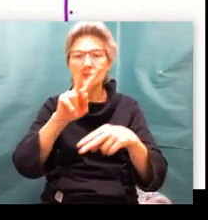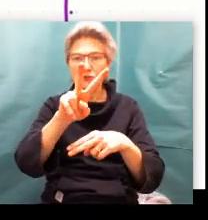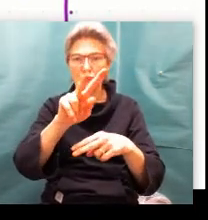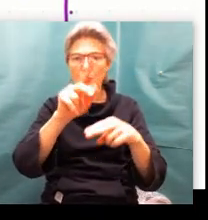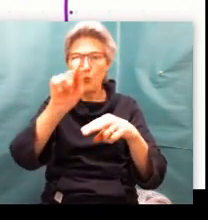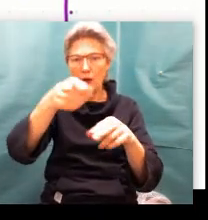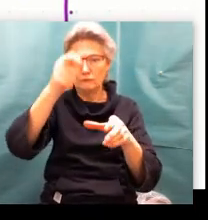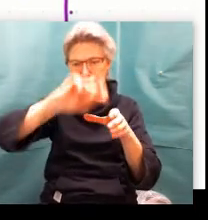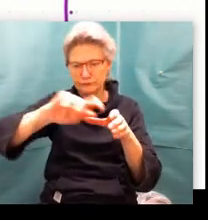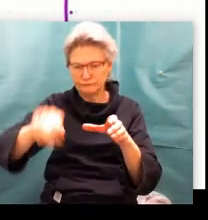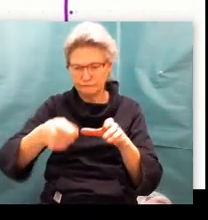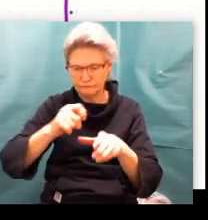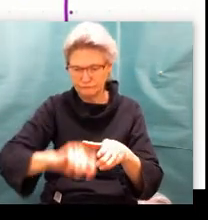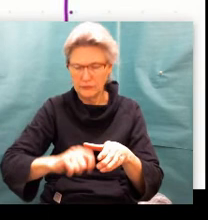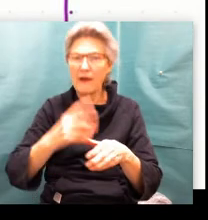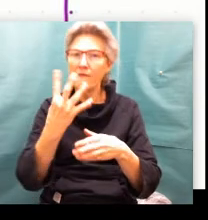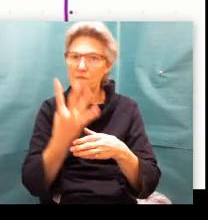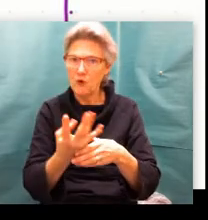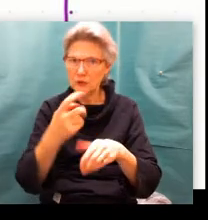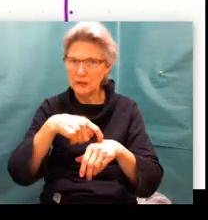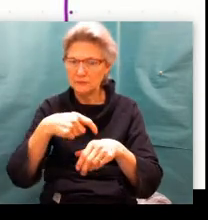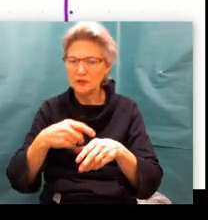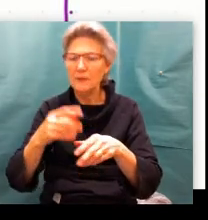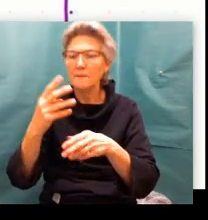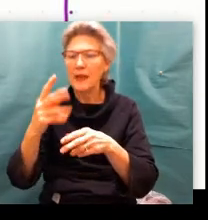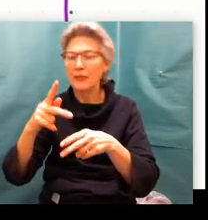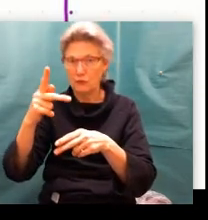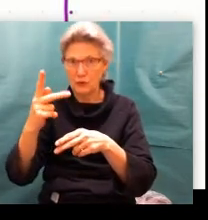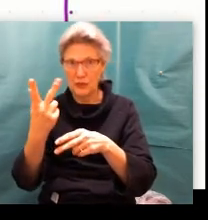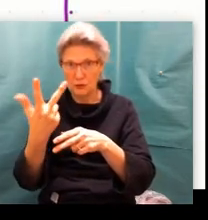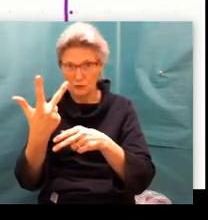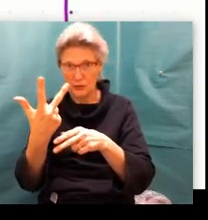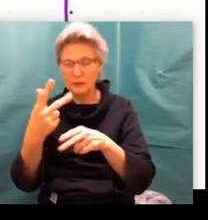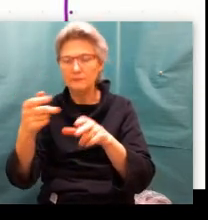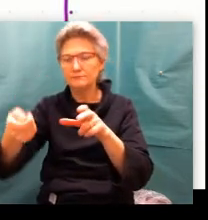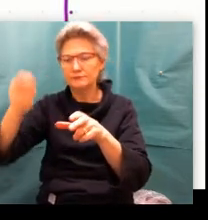third. That's 4 scoops total so far. Pan 3,